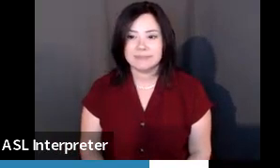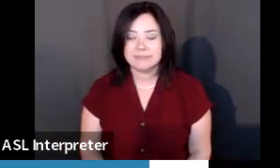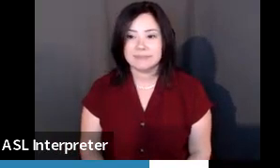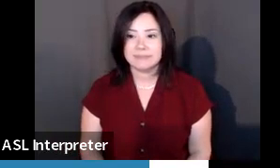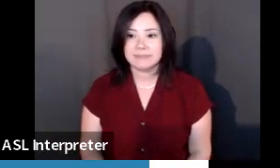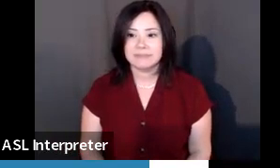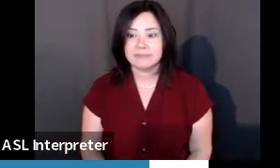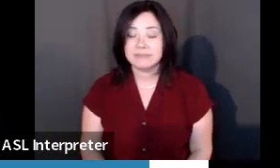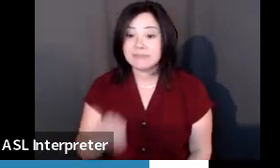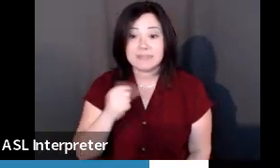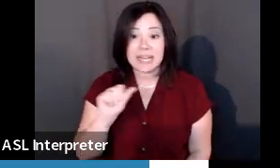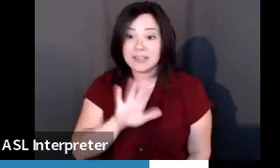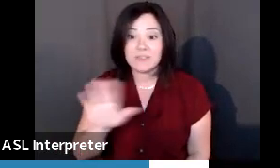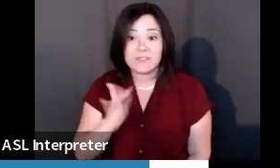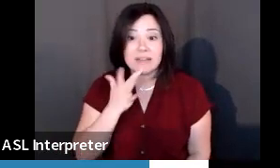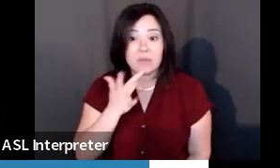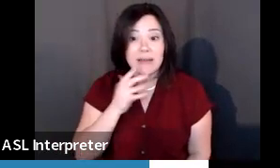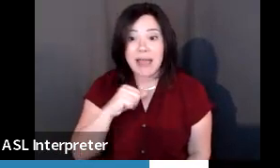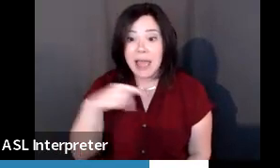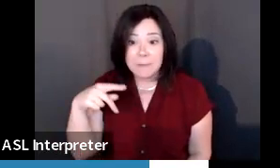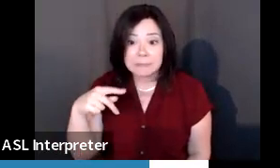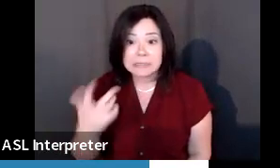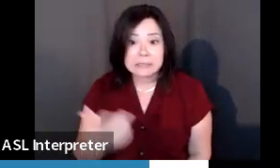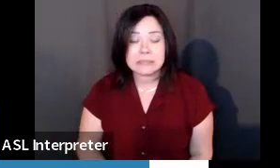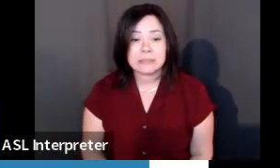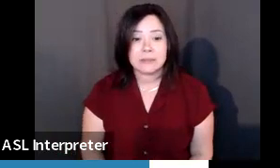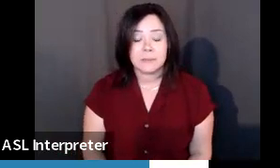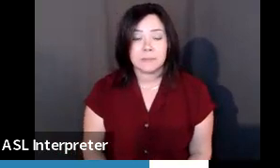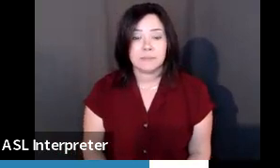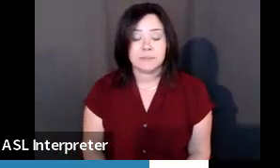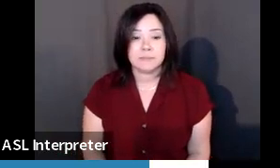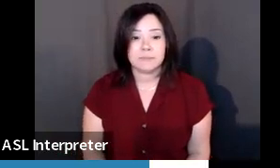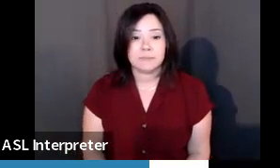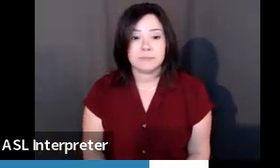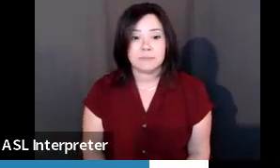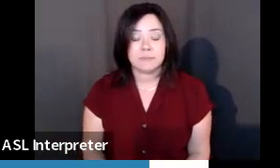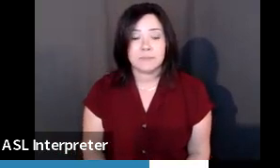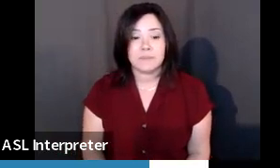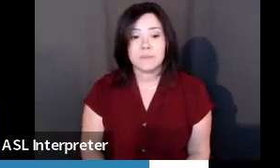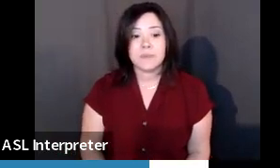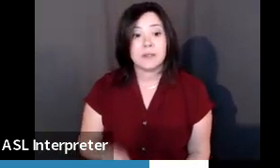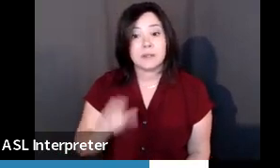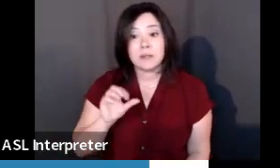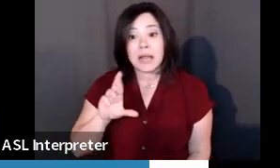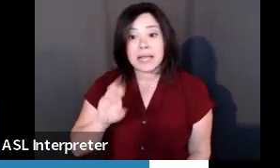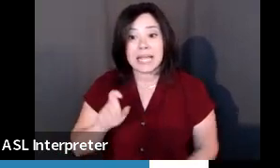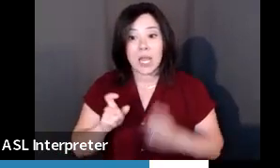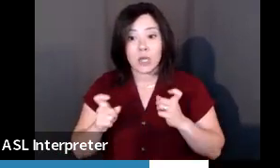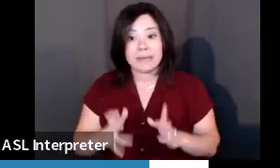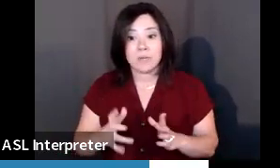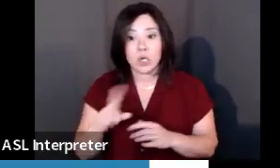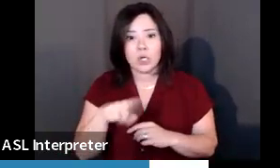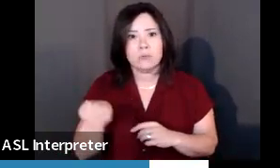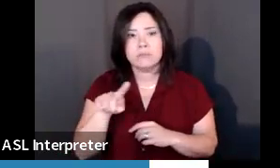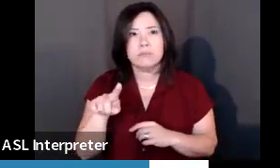Any favorite apps that you use? And as a caregiver, what are some things that you can